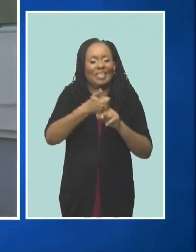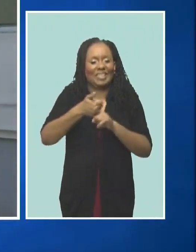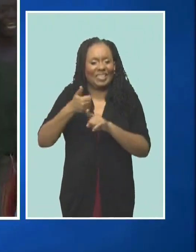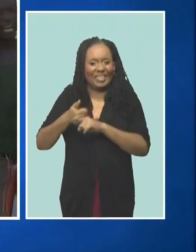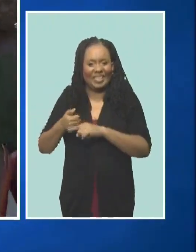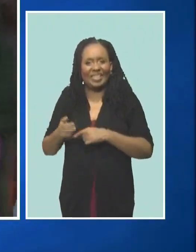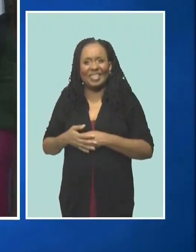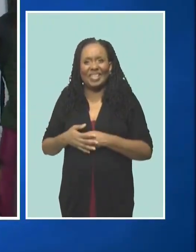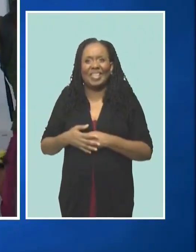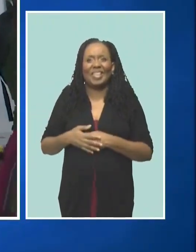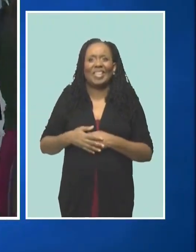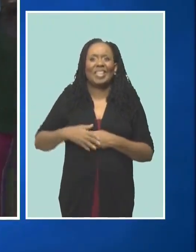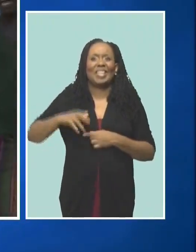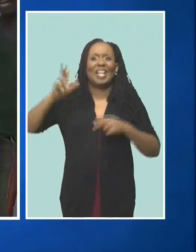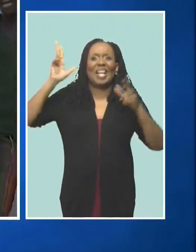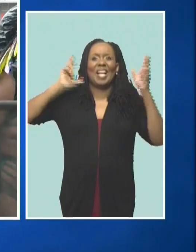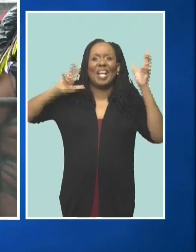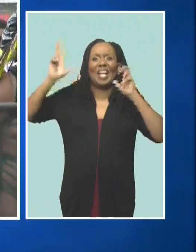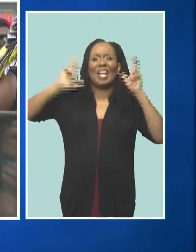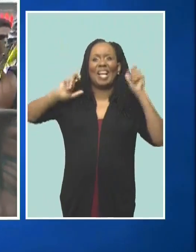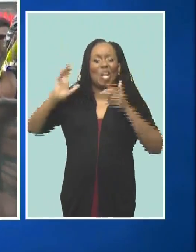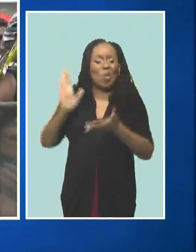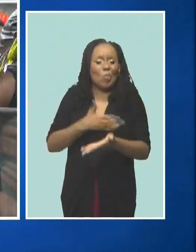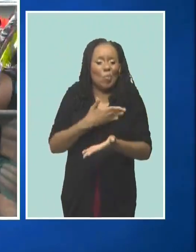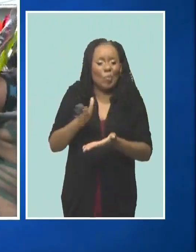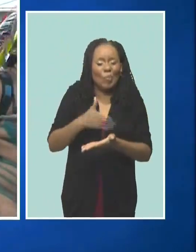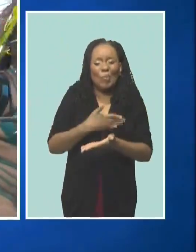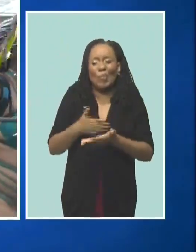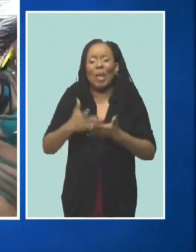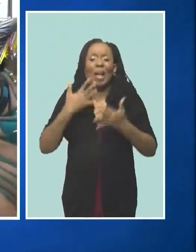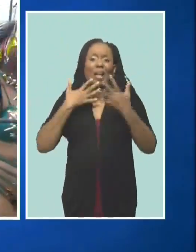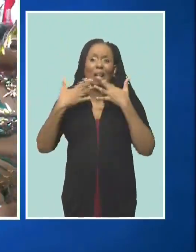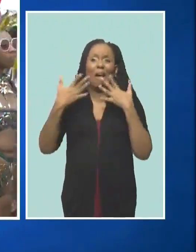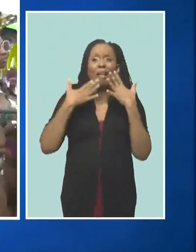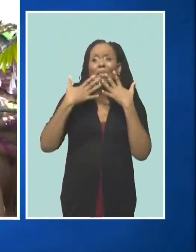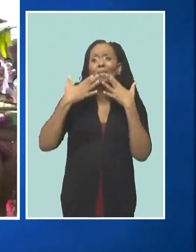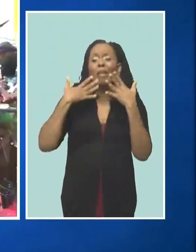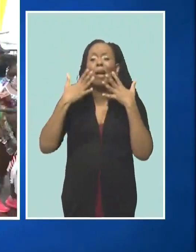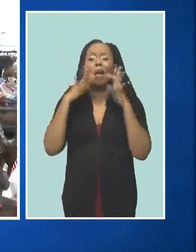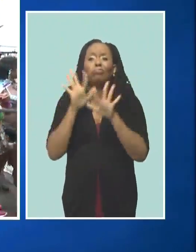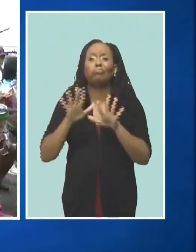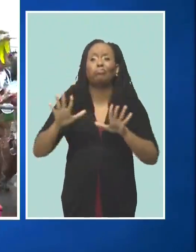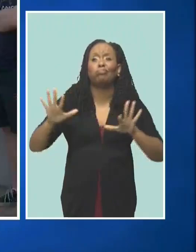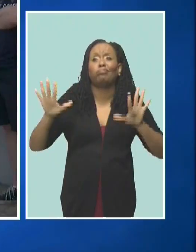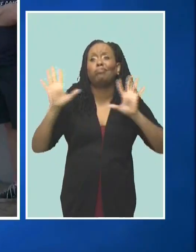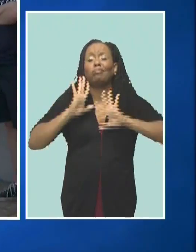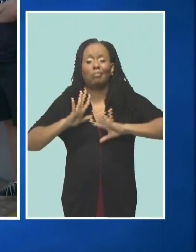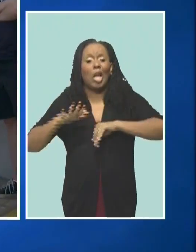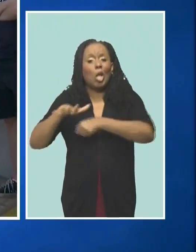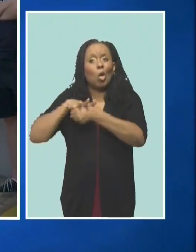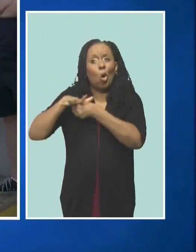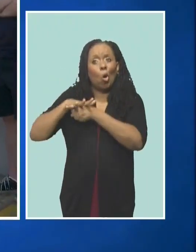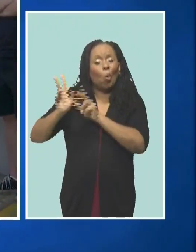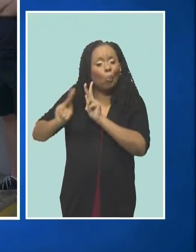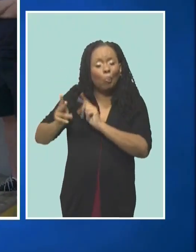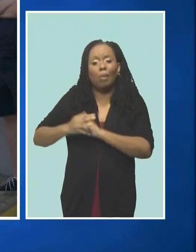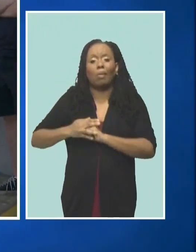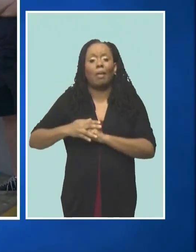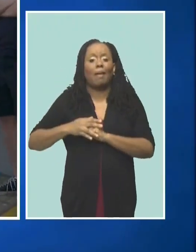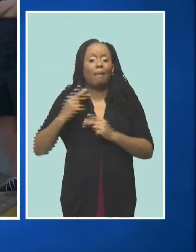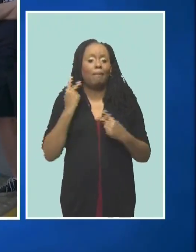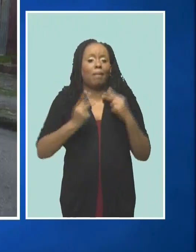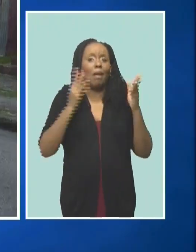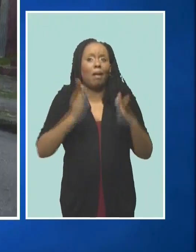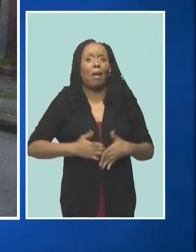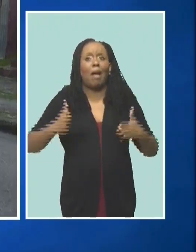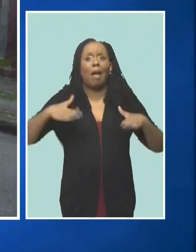While soaking up the music, dancing and appreciating the kaleidoscope of colors, locals and visitors were happy to experience the sights and